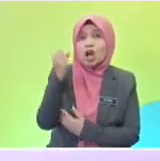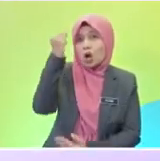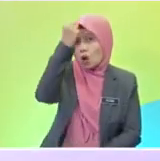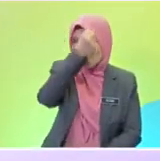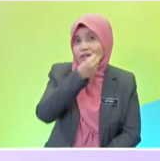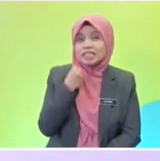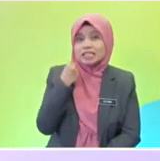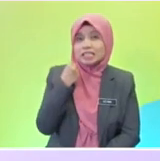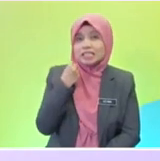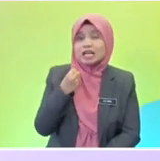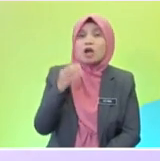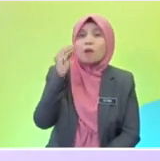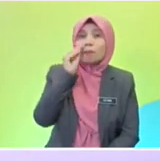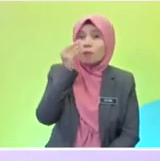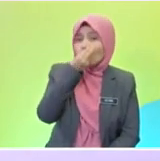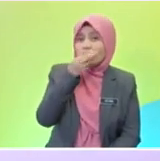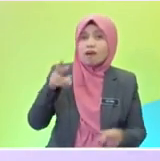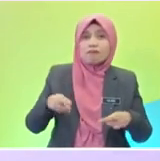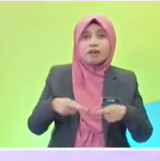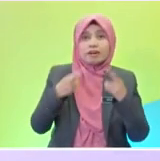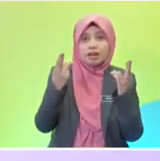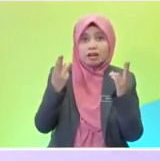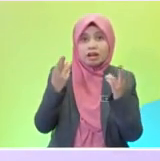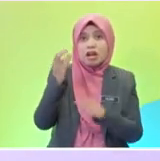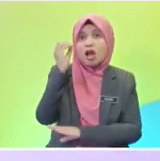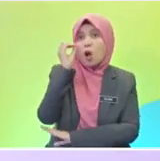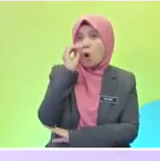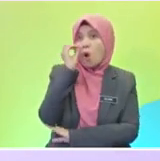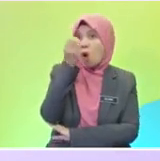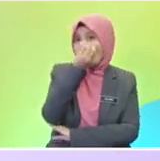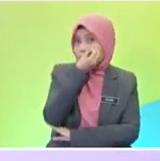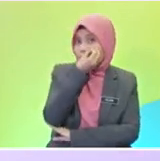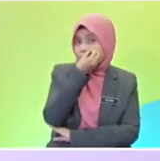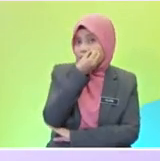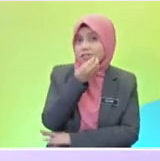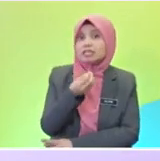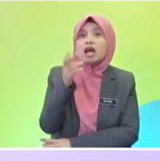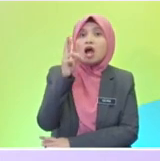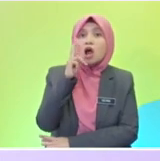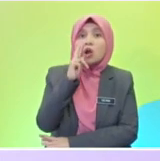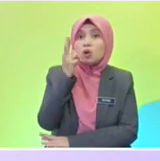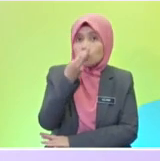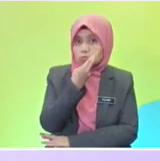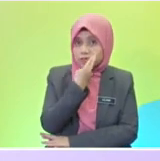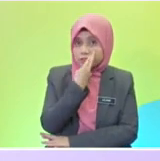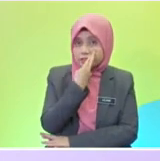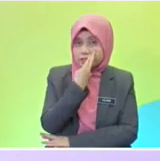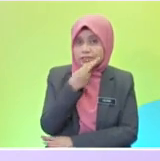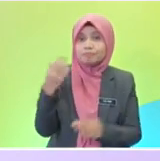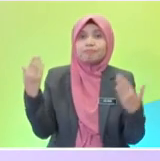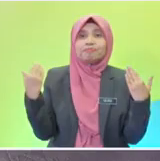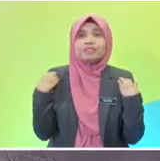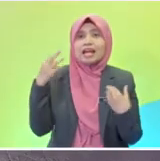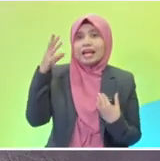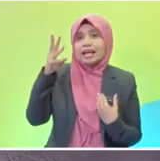hibiscus, orchid, orchids, rose. Rose. Our six flowers there.